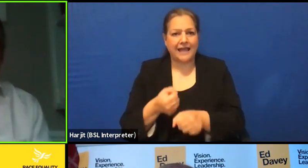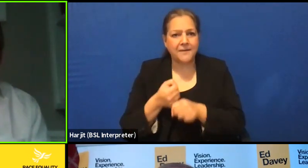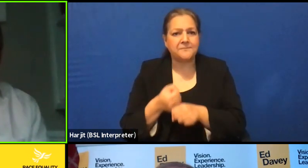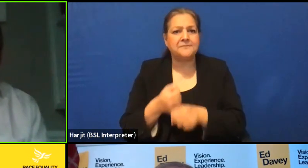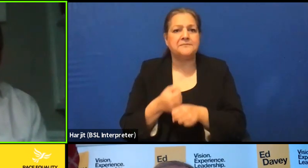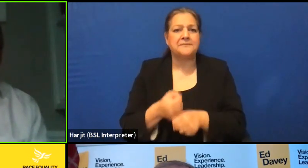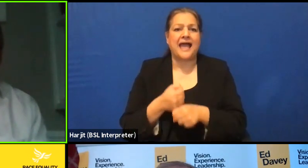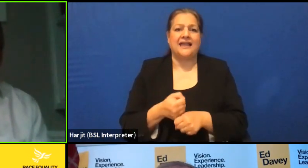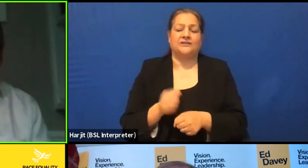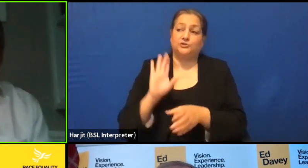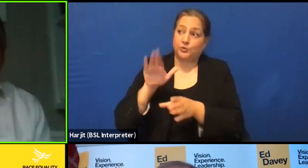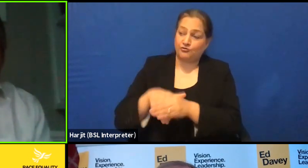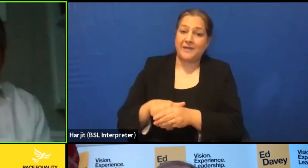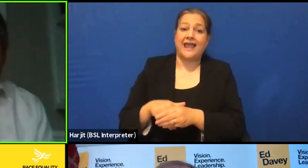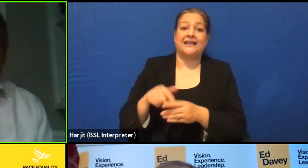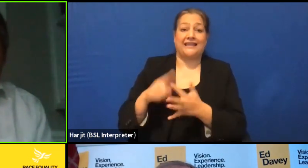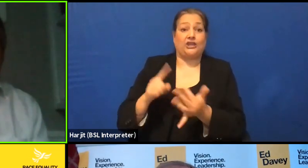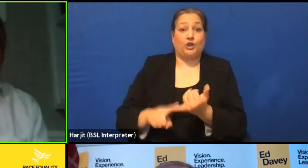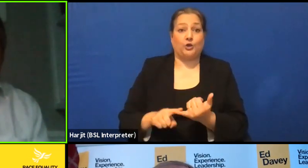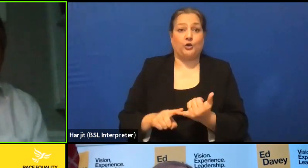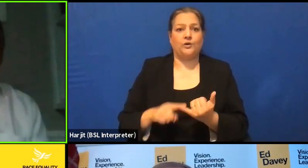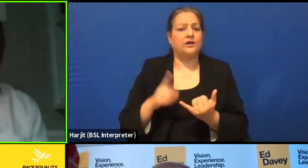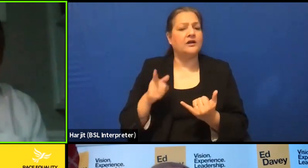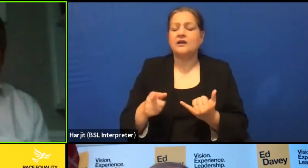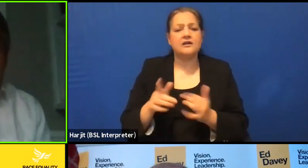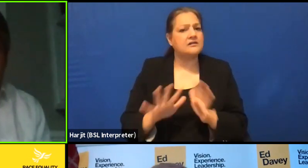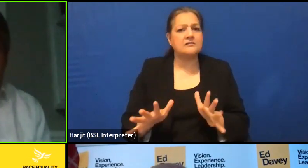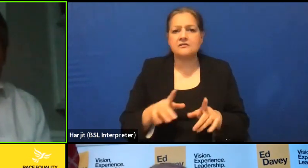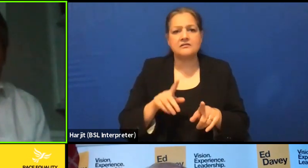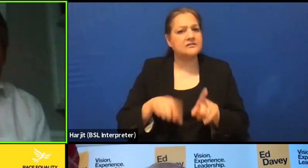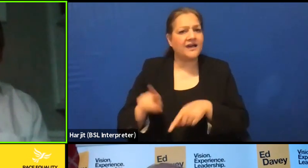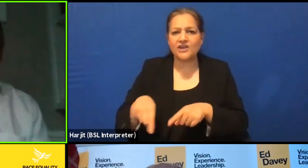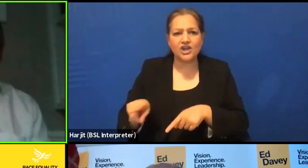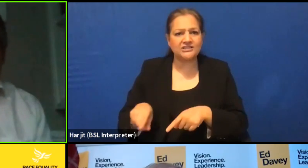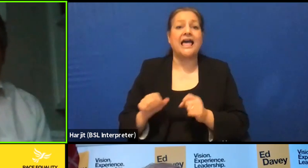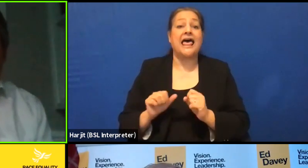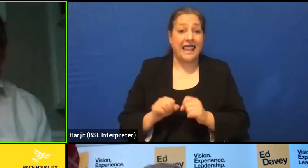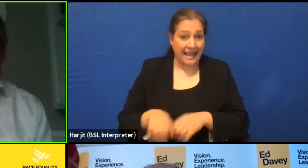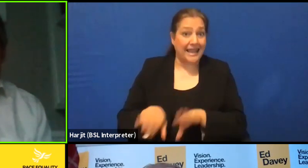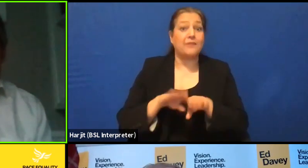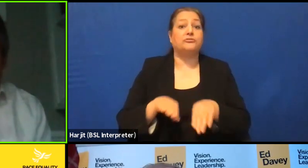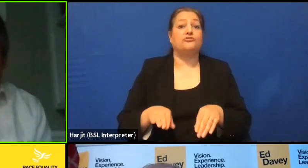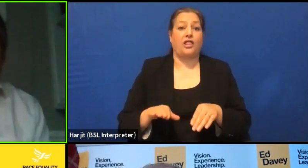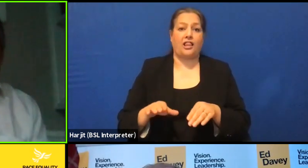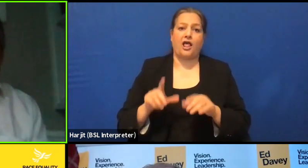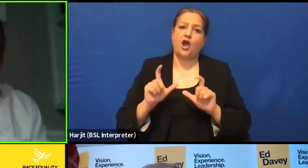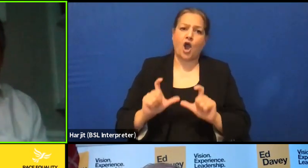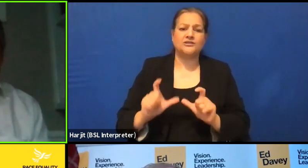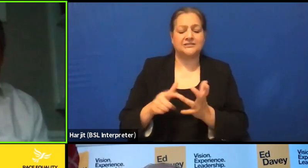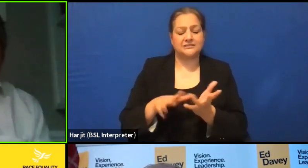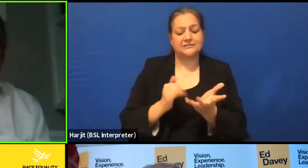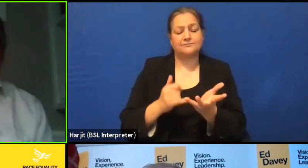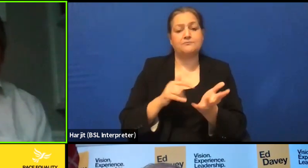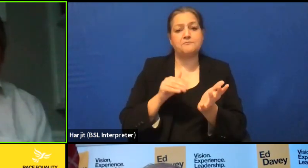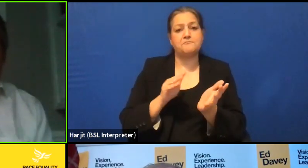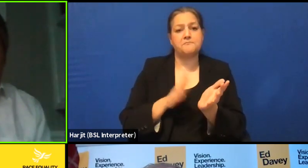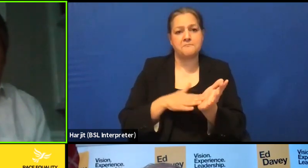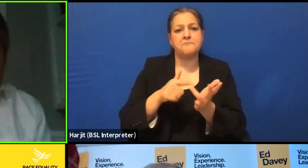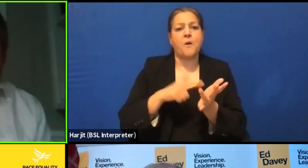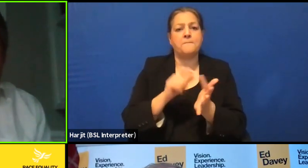European Union as well, they're very undiverse, even though they're very liberal and they're very cosmopolitan. It's also a challenge for the environmental movement. So it is a